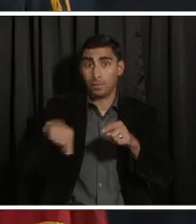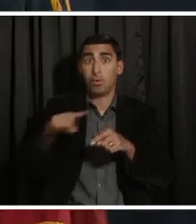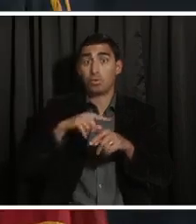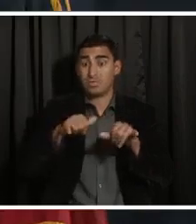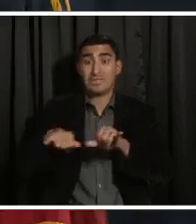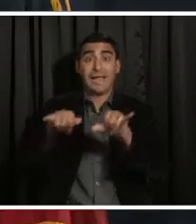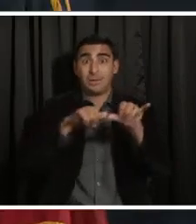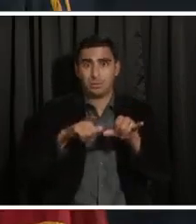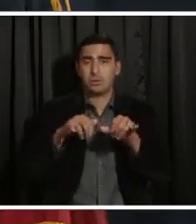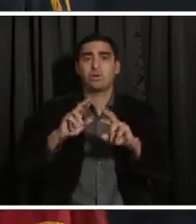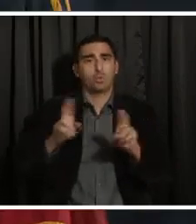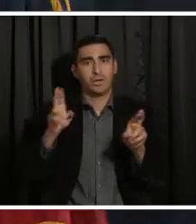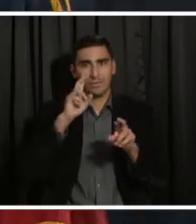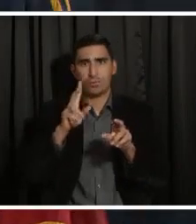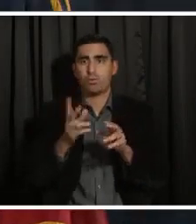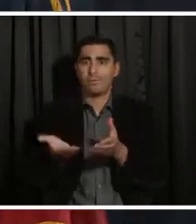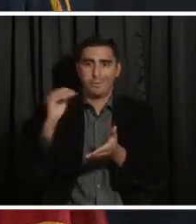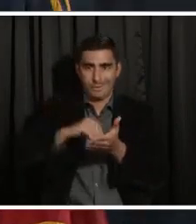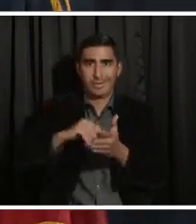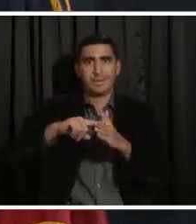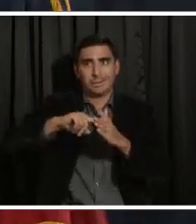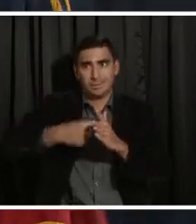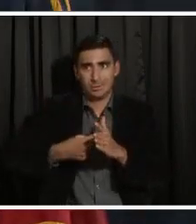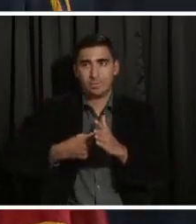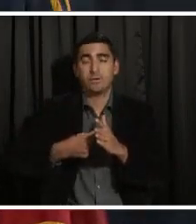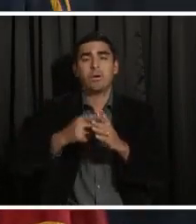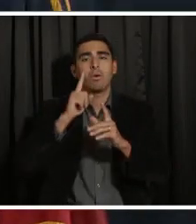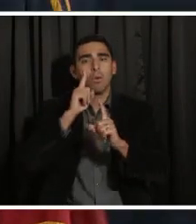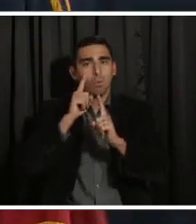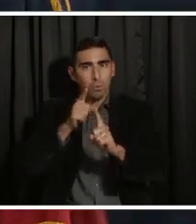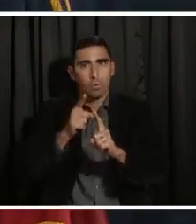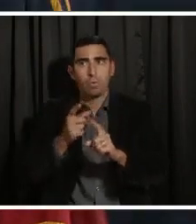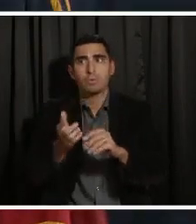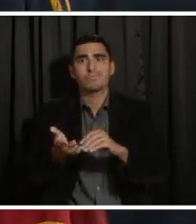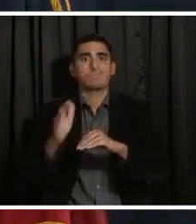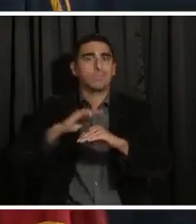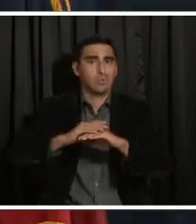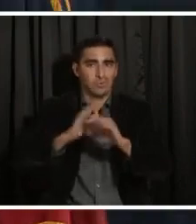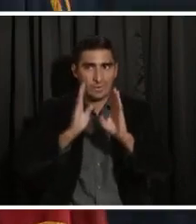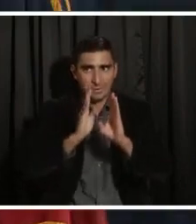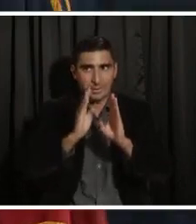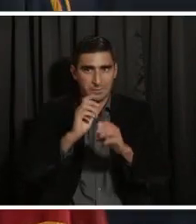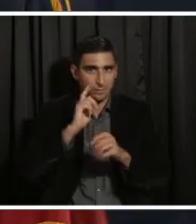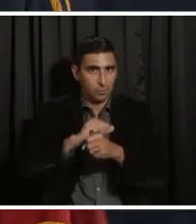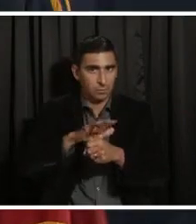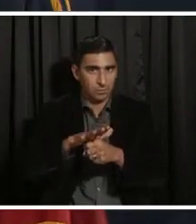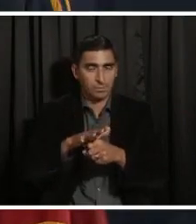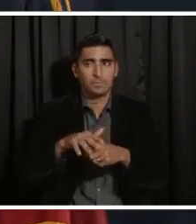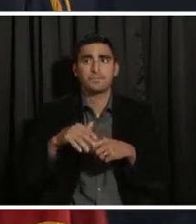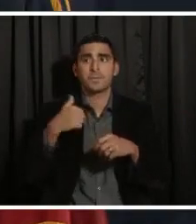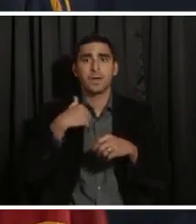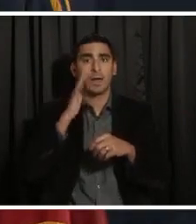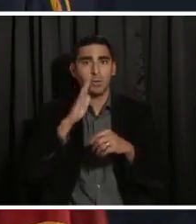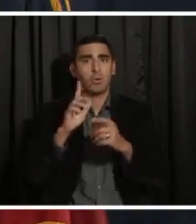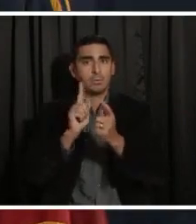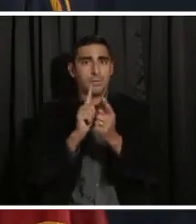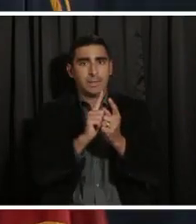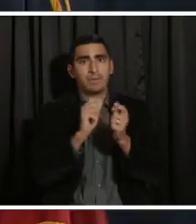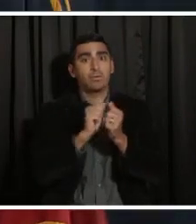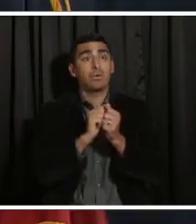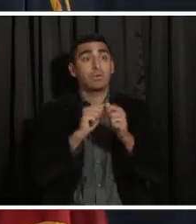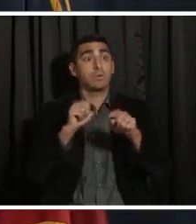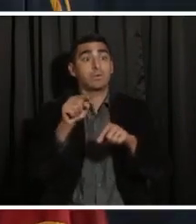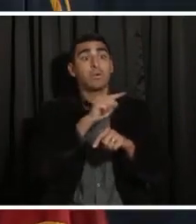if needed, potentially tweaked or improved if necessary. I'll be meeting with our hospital heads later